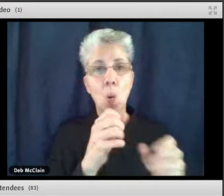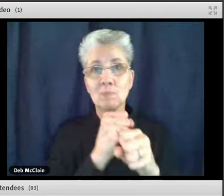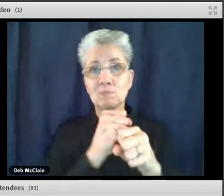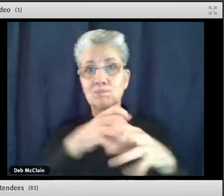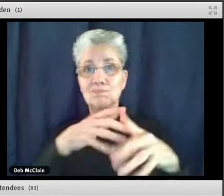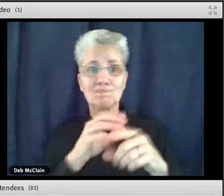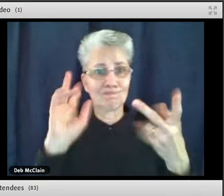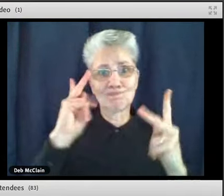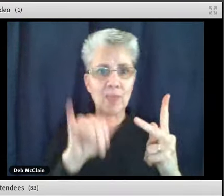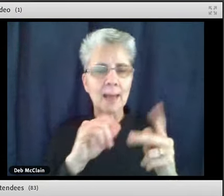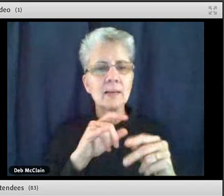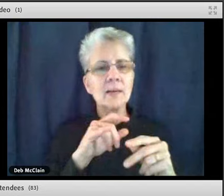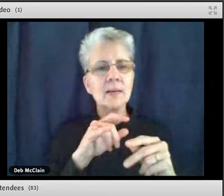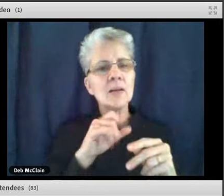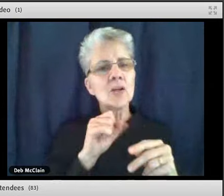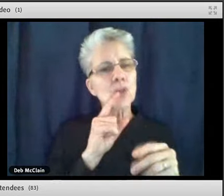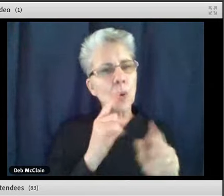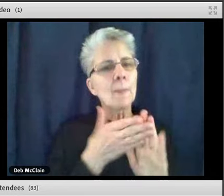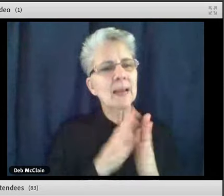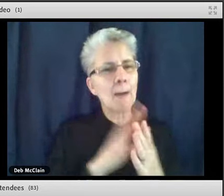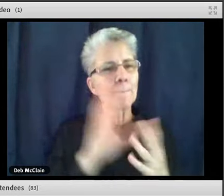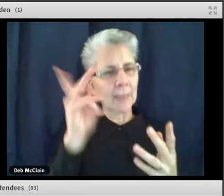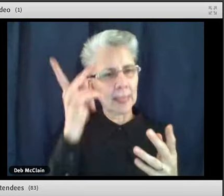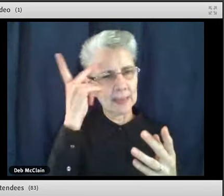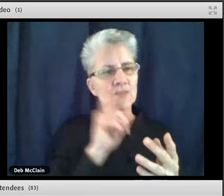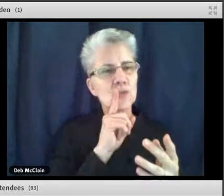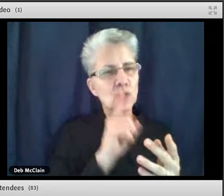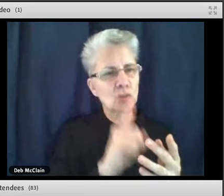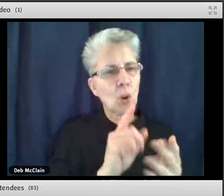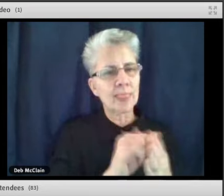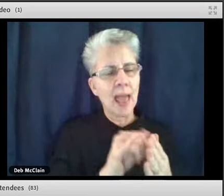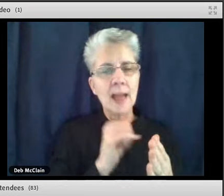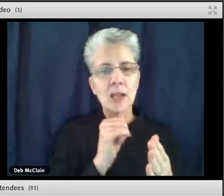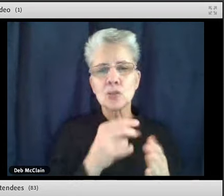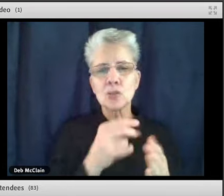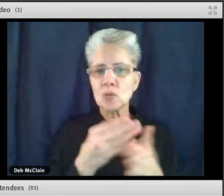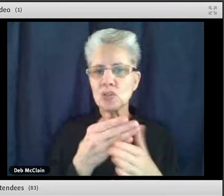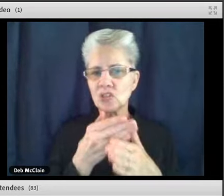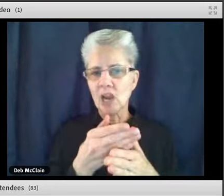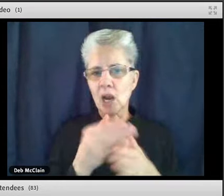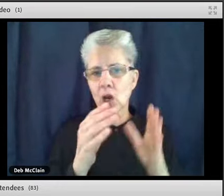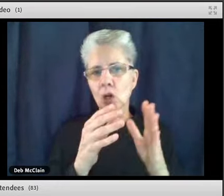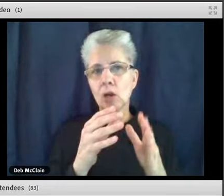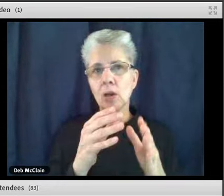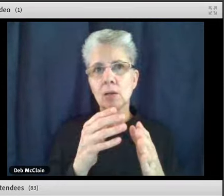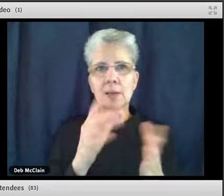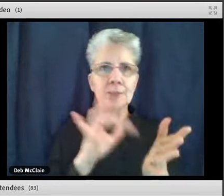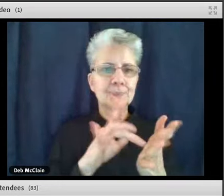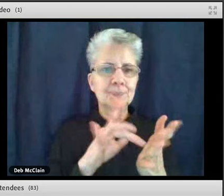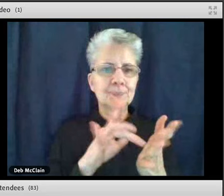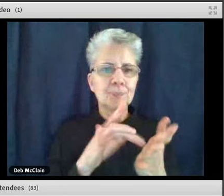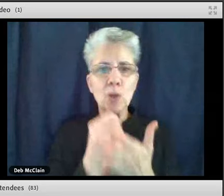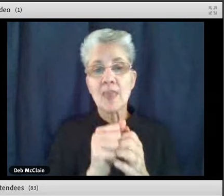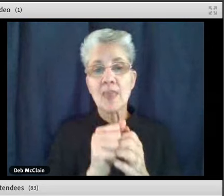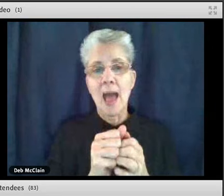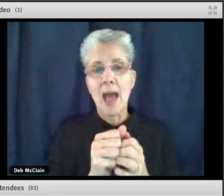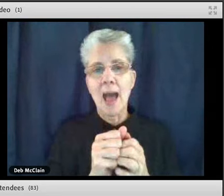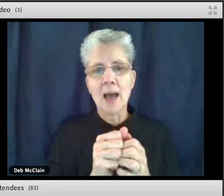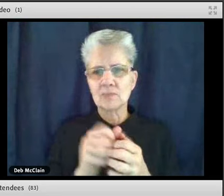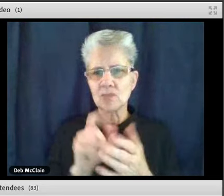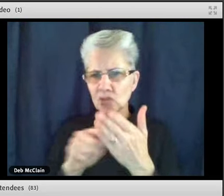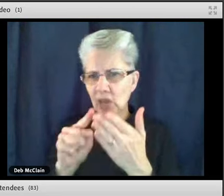in the mainstream, um, these are kind of and I'm going to click on it so you can see kind of what it looks like. But these are the